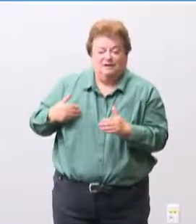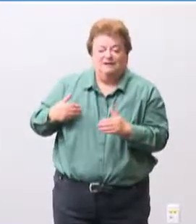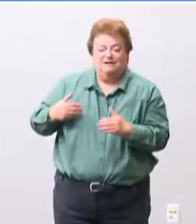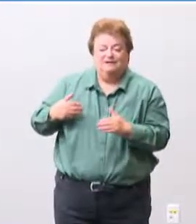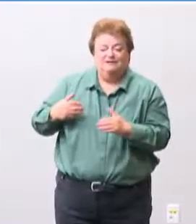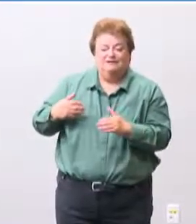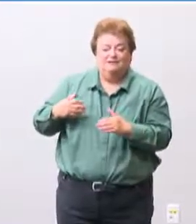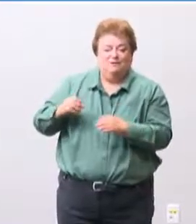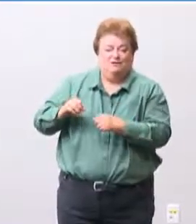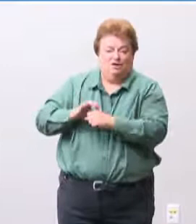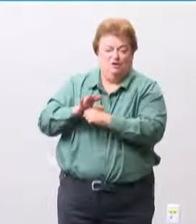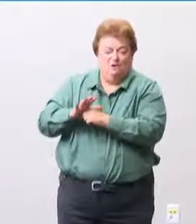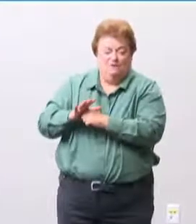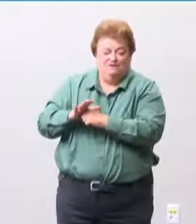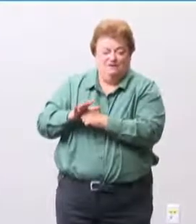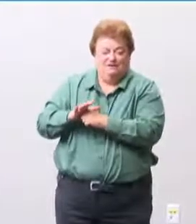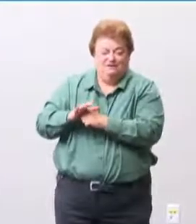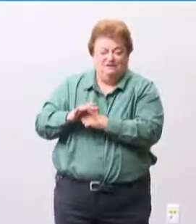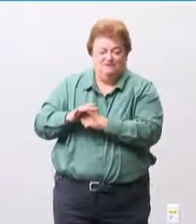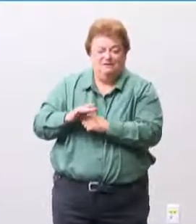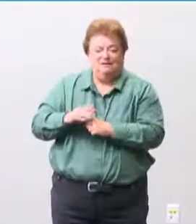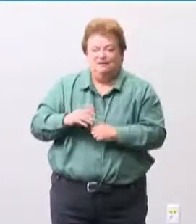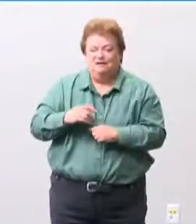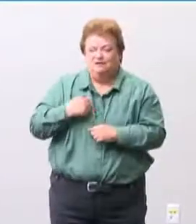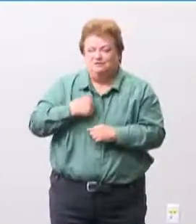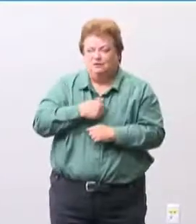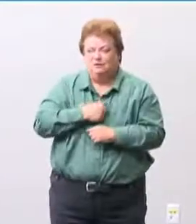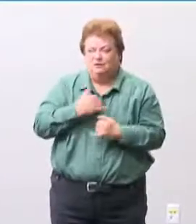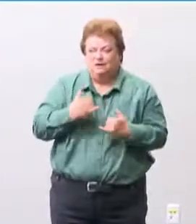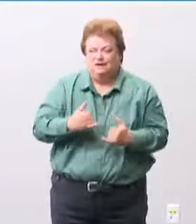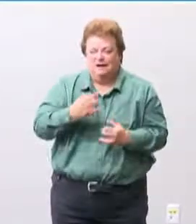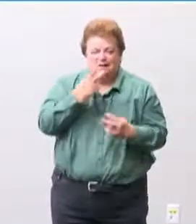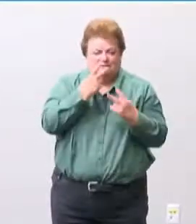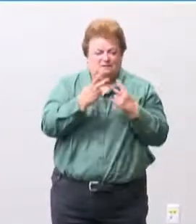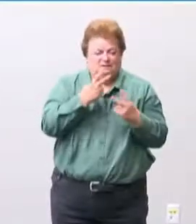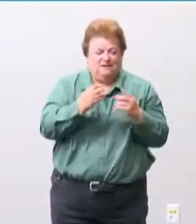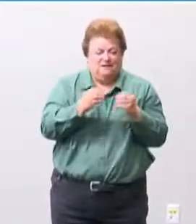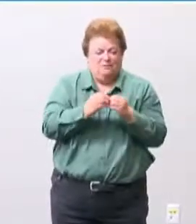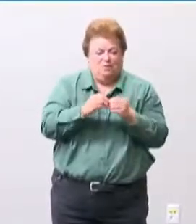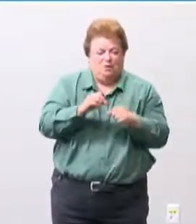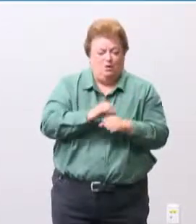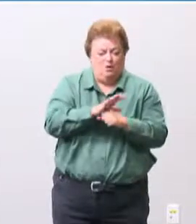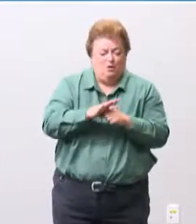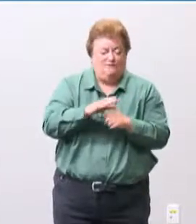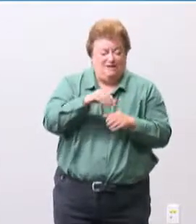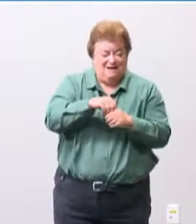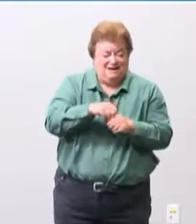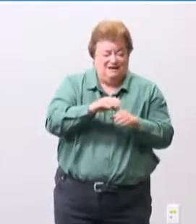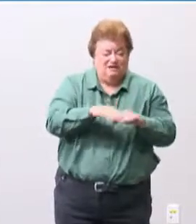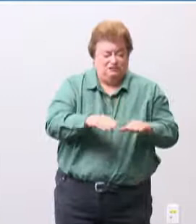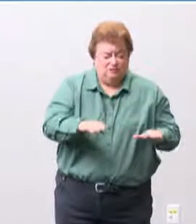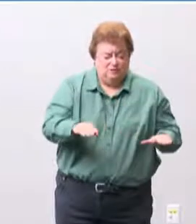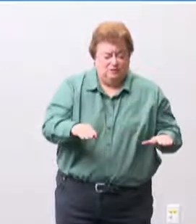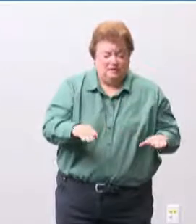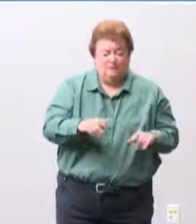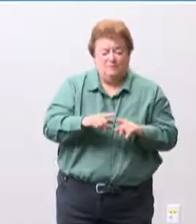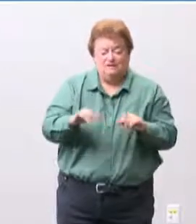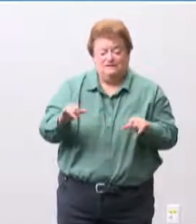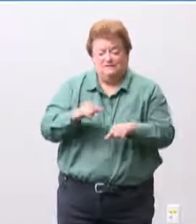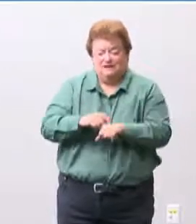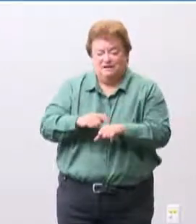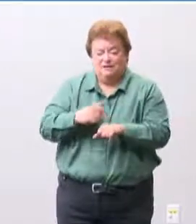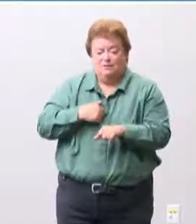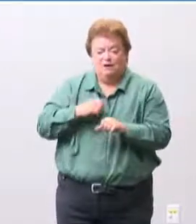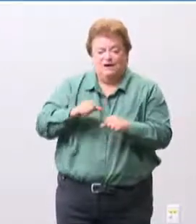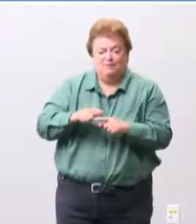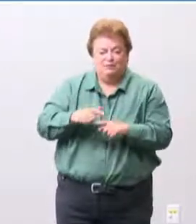variants. And so we've been seeing more cases of COVID-19 in children, yet at the same time, we've also been able